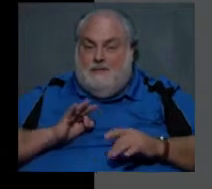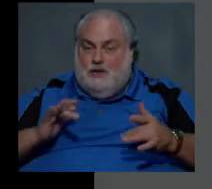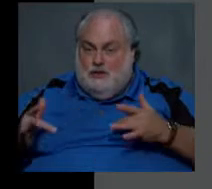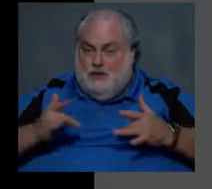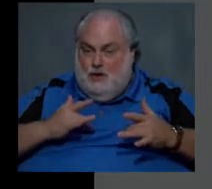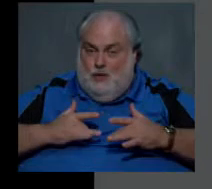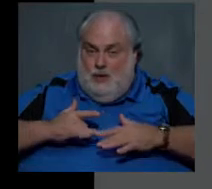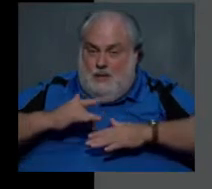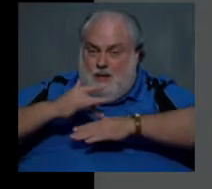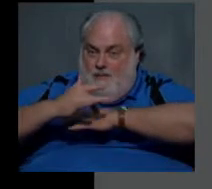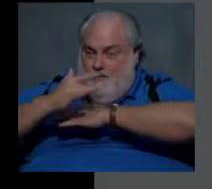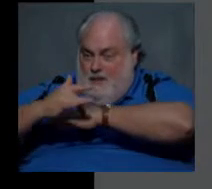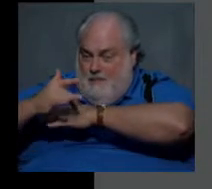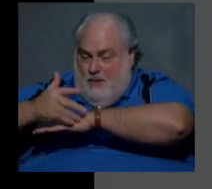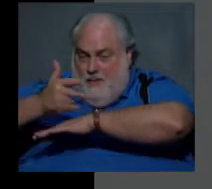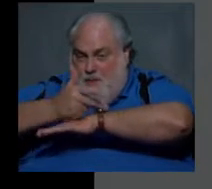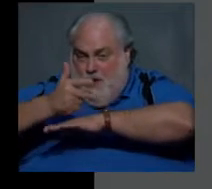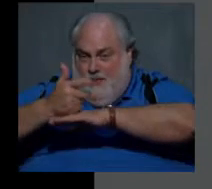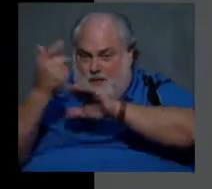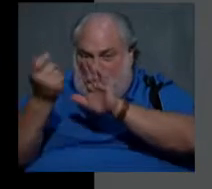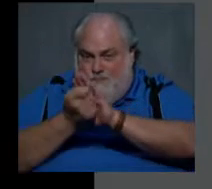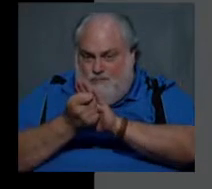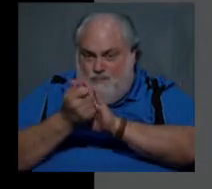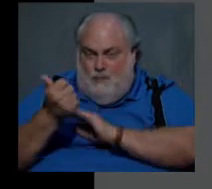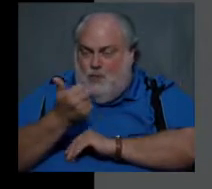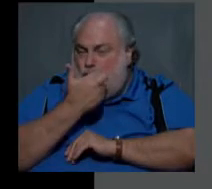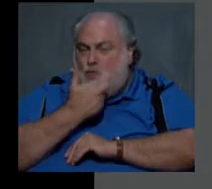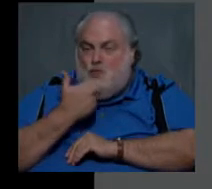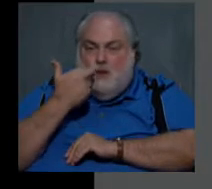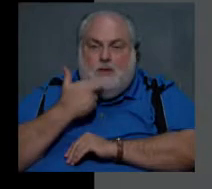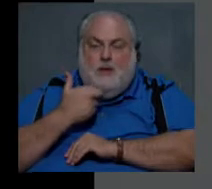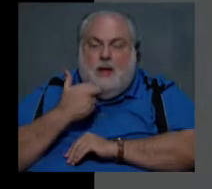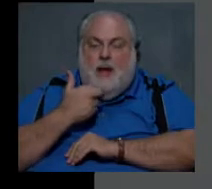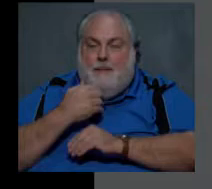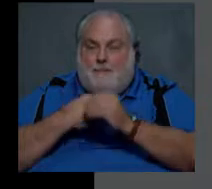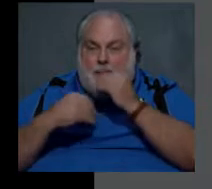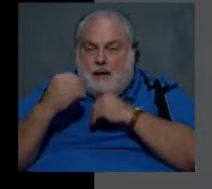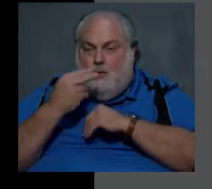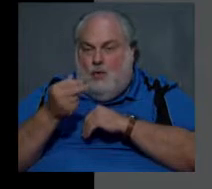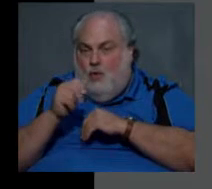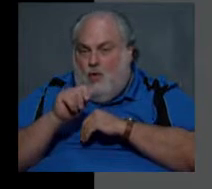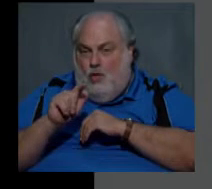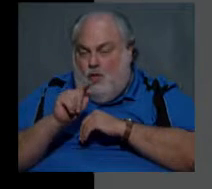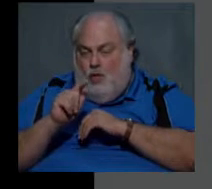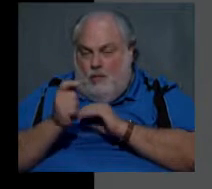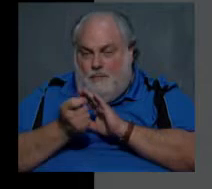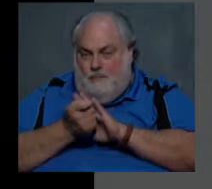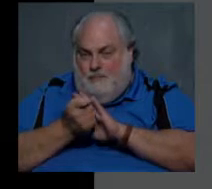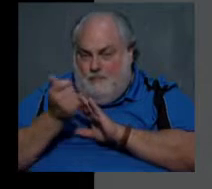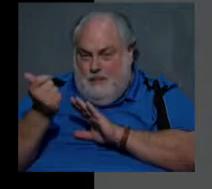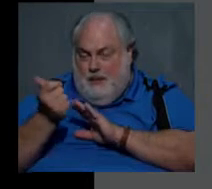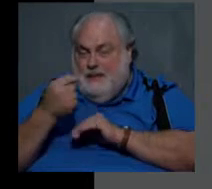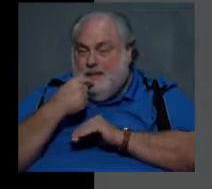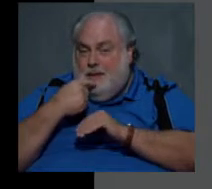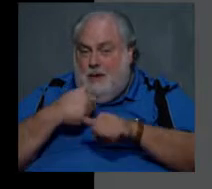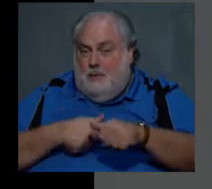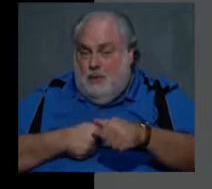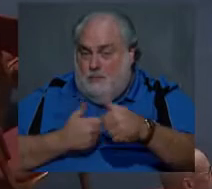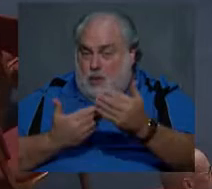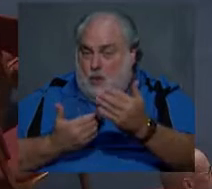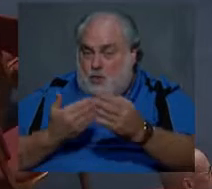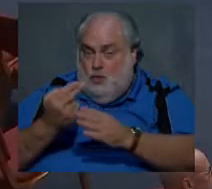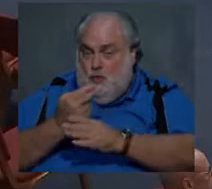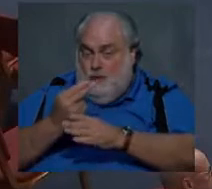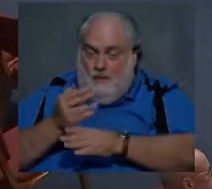the available parking, the applicant has removed the restaurant and banquet hall from the request and indicated should this become a proposed use in the